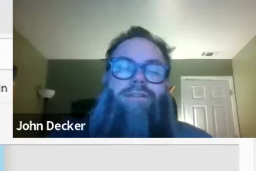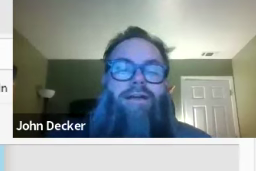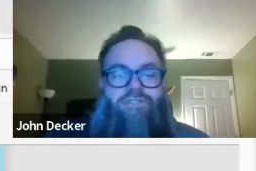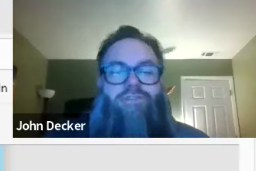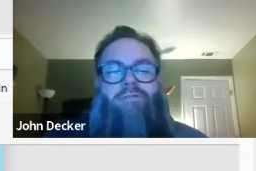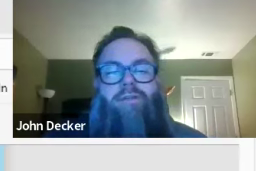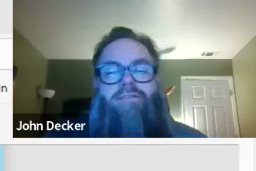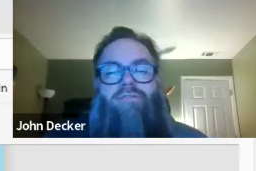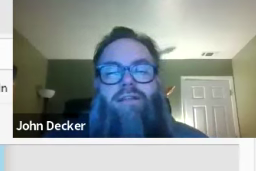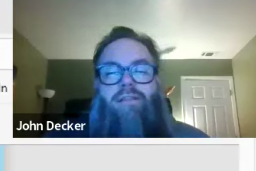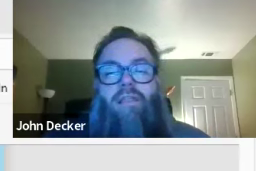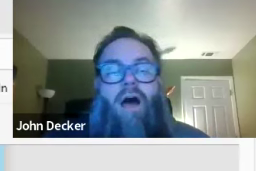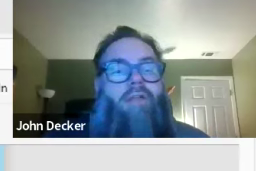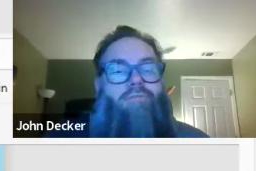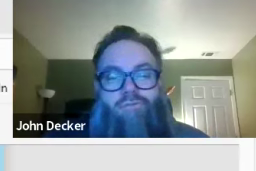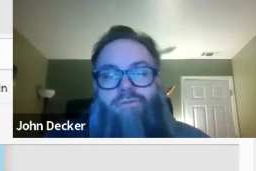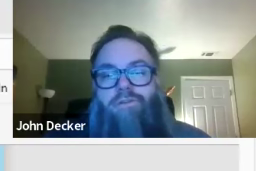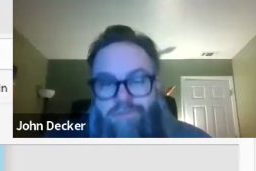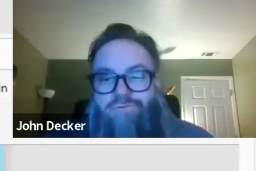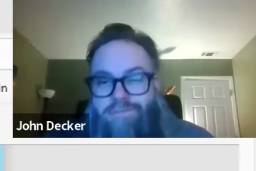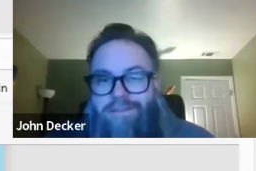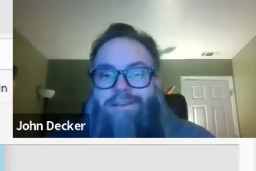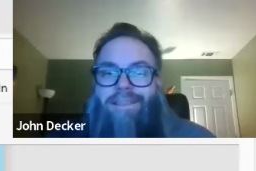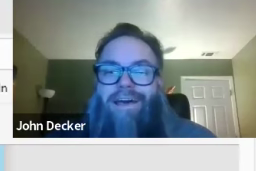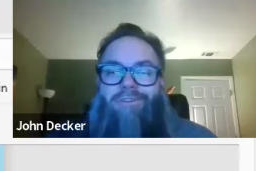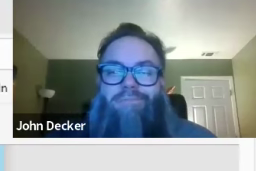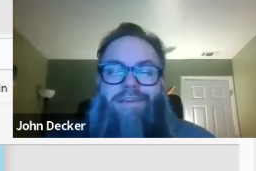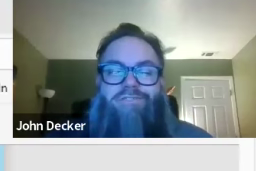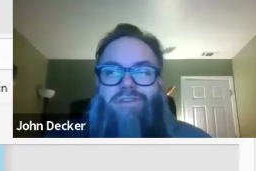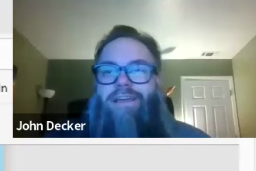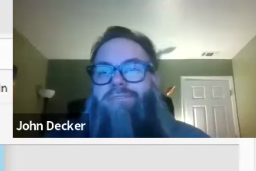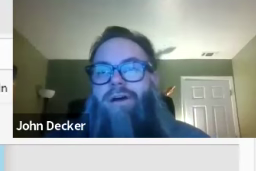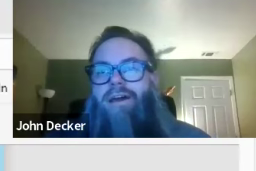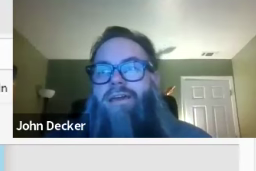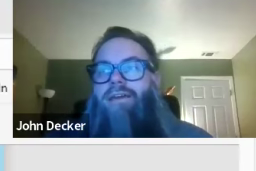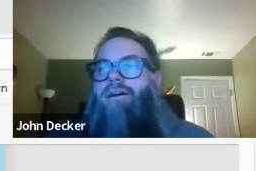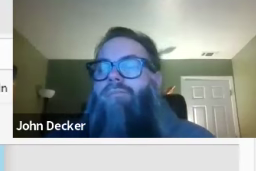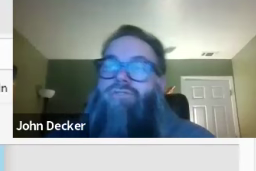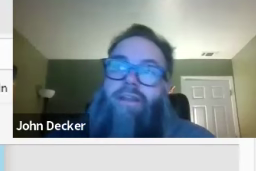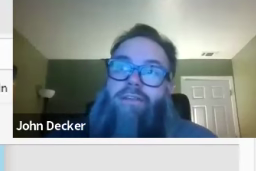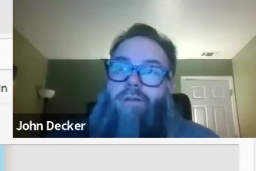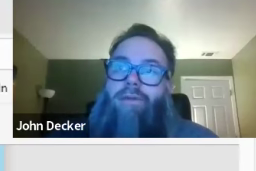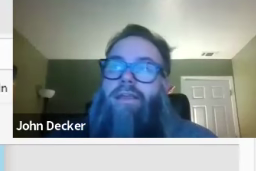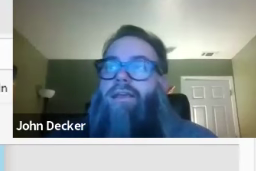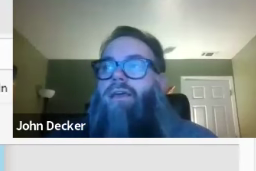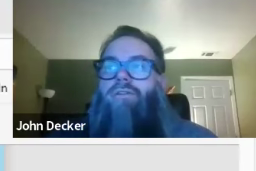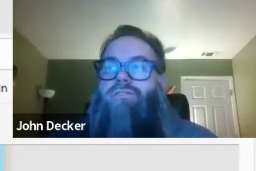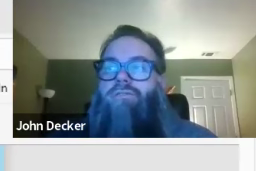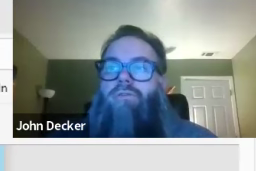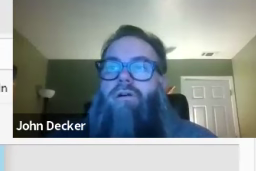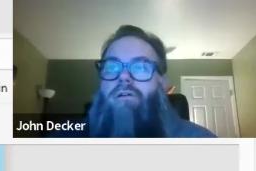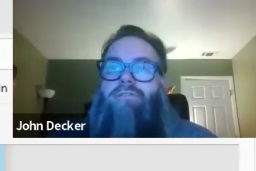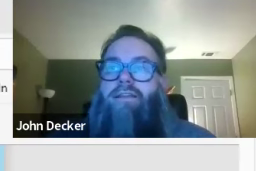being hired in the last year. And so that's a lot of new individuals that are being trained by our training department